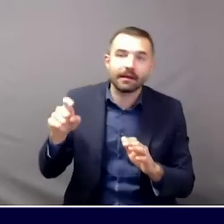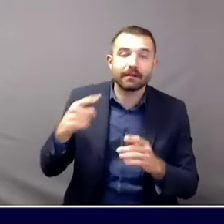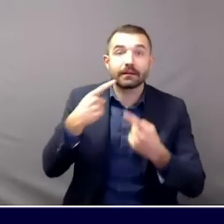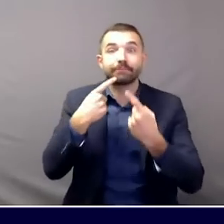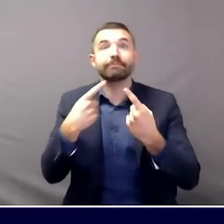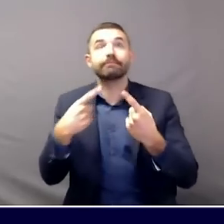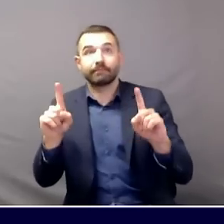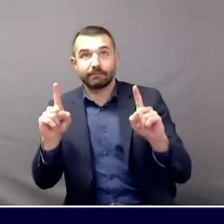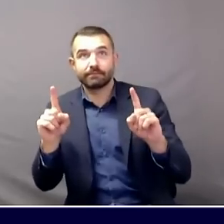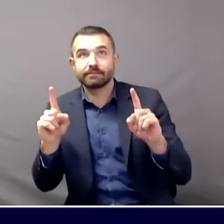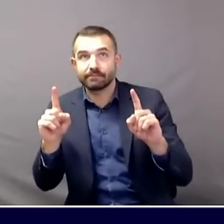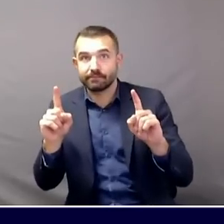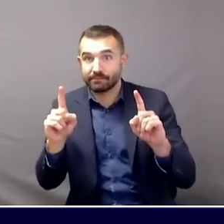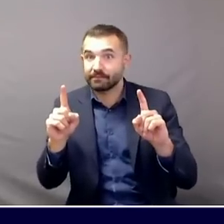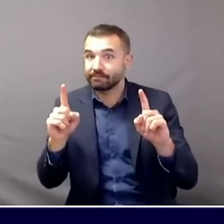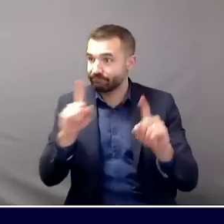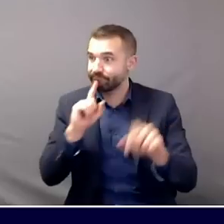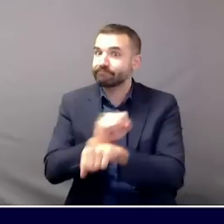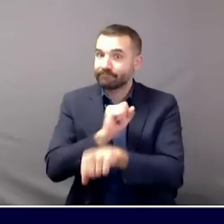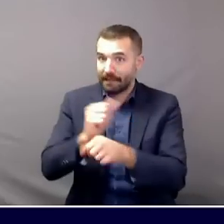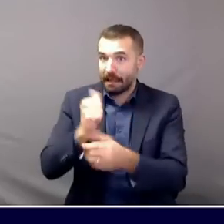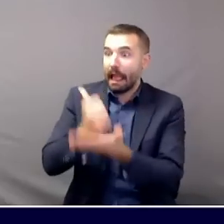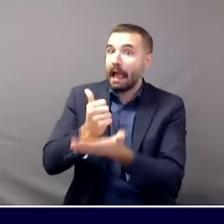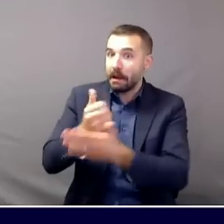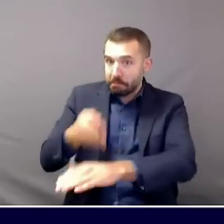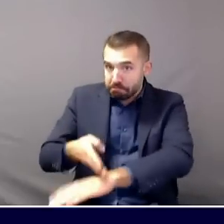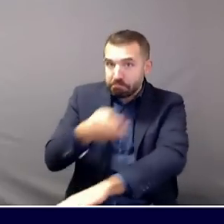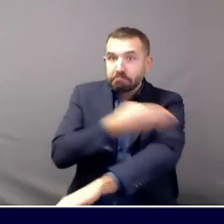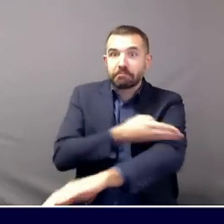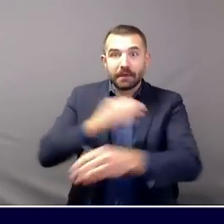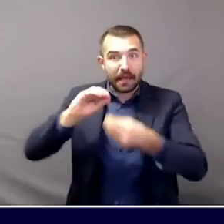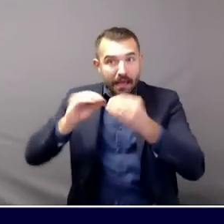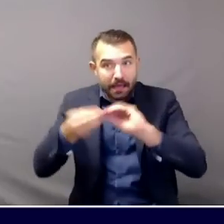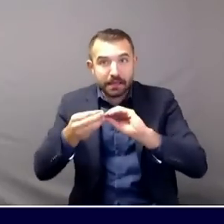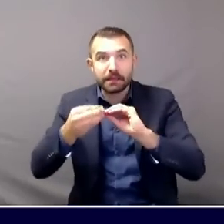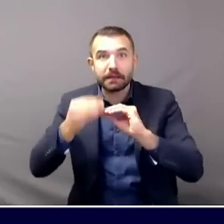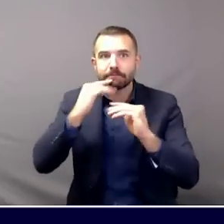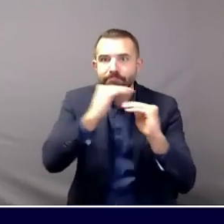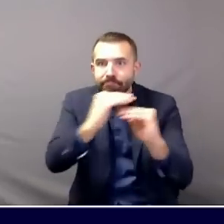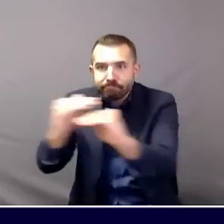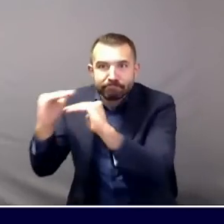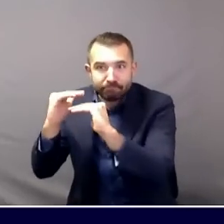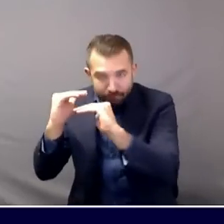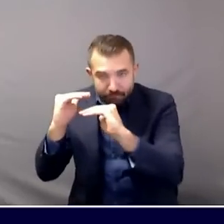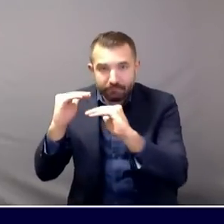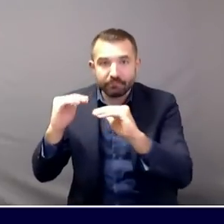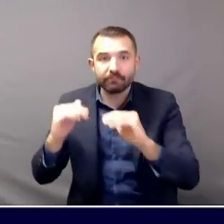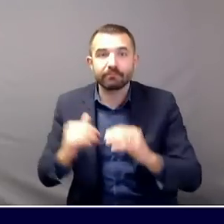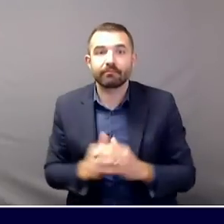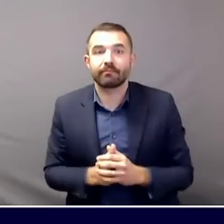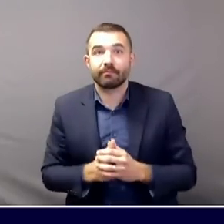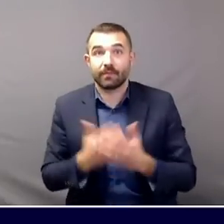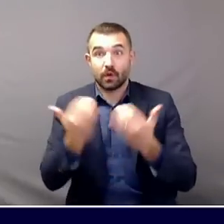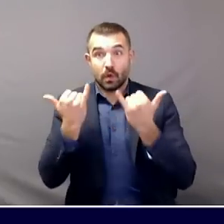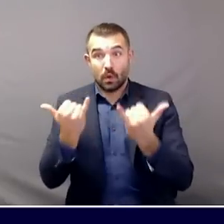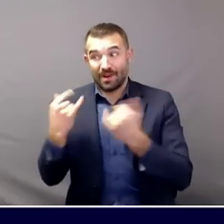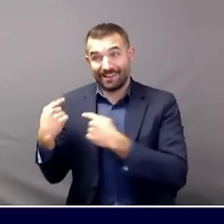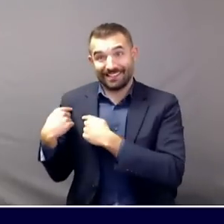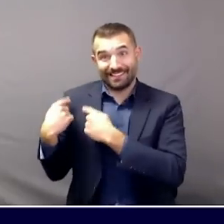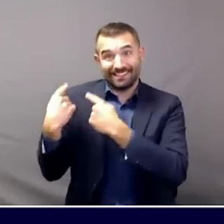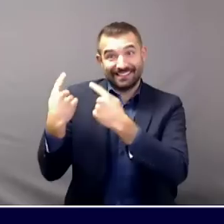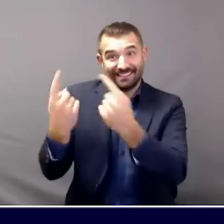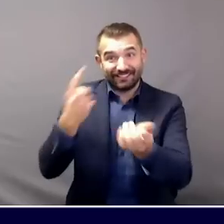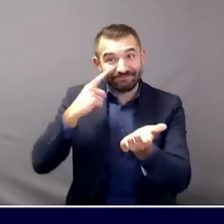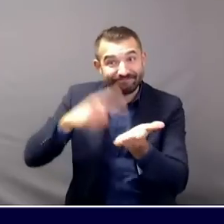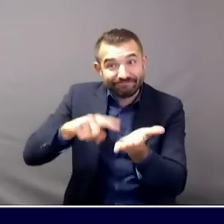different now, both for better and for worse. We've developed a better understanding of the virus. We've developed new treatments to